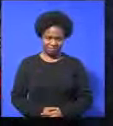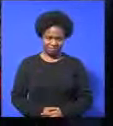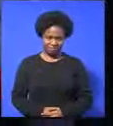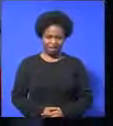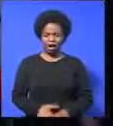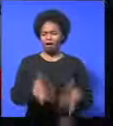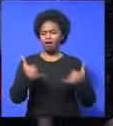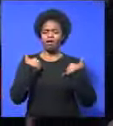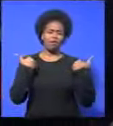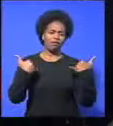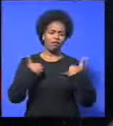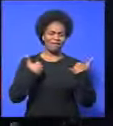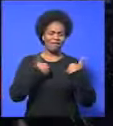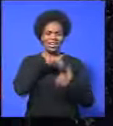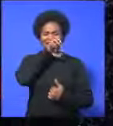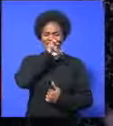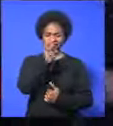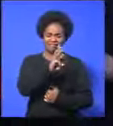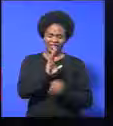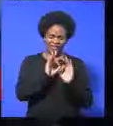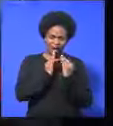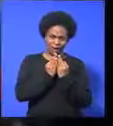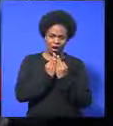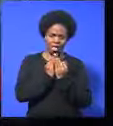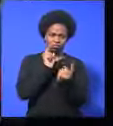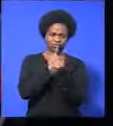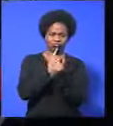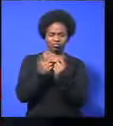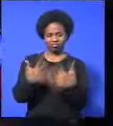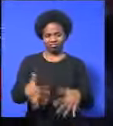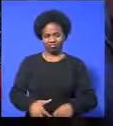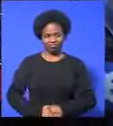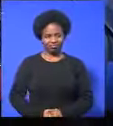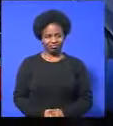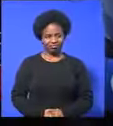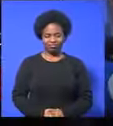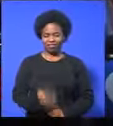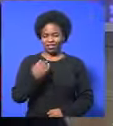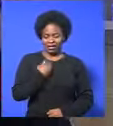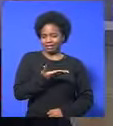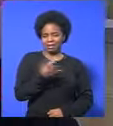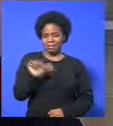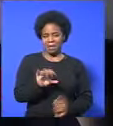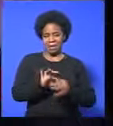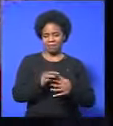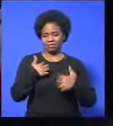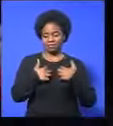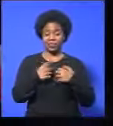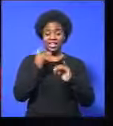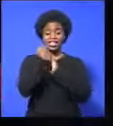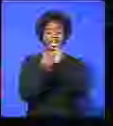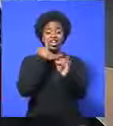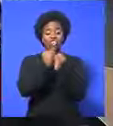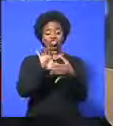Joy as Rena Fender sees his family. The boy is back home, that's all that matters. The International